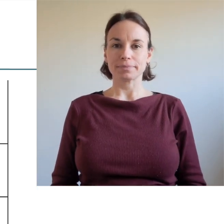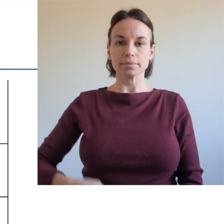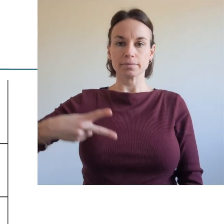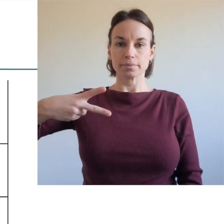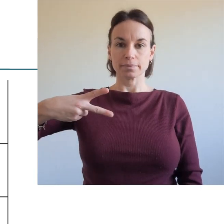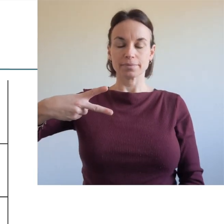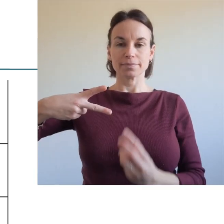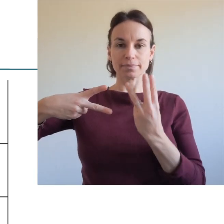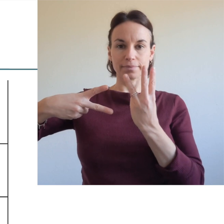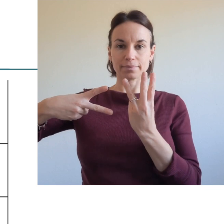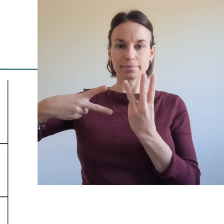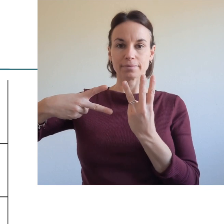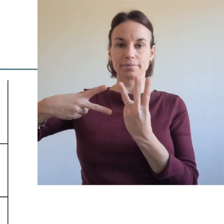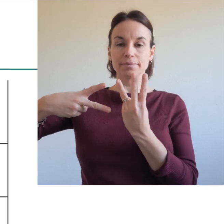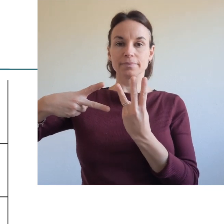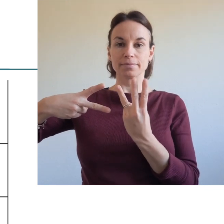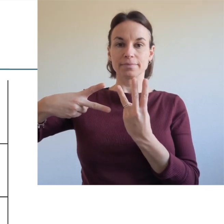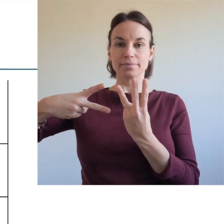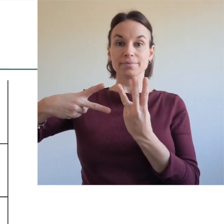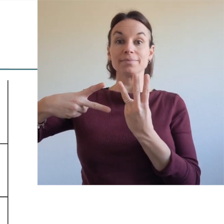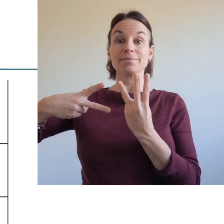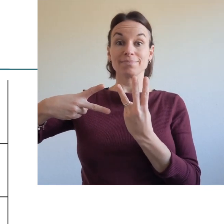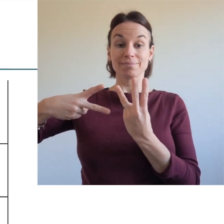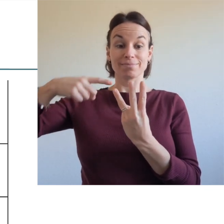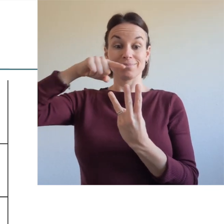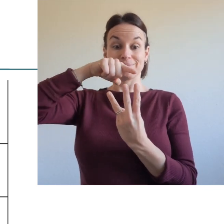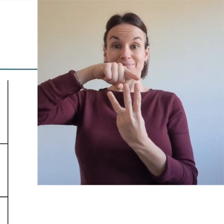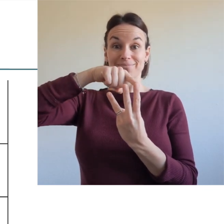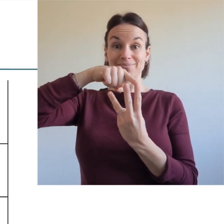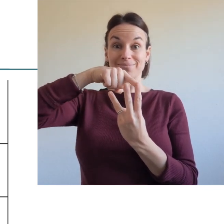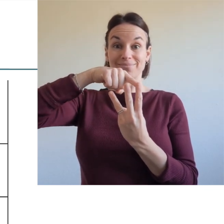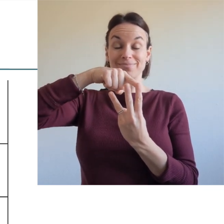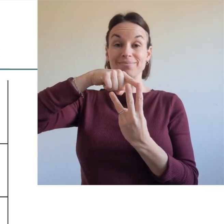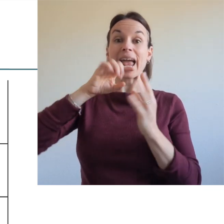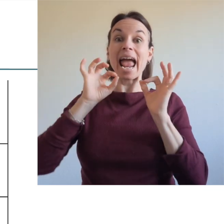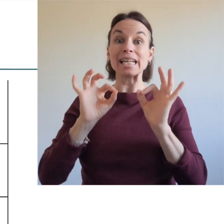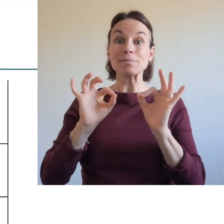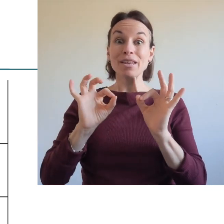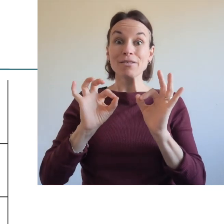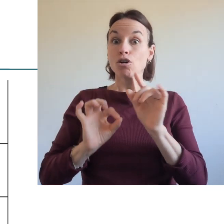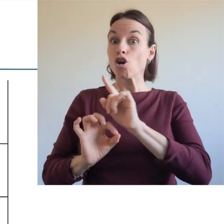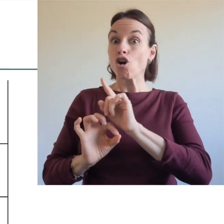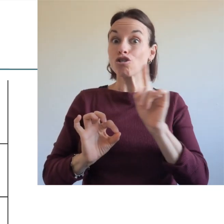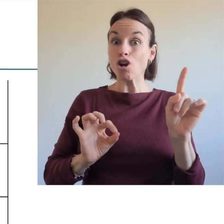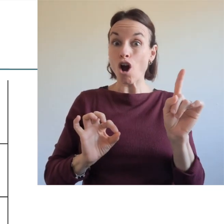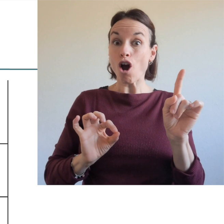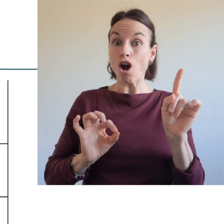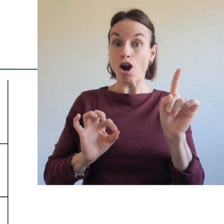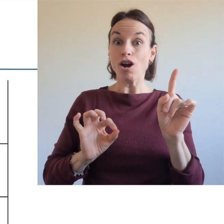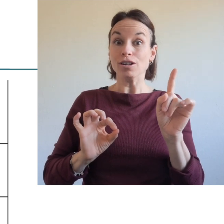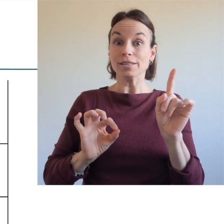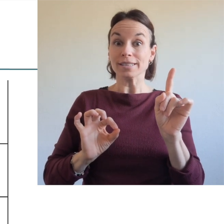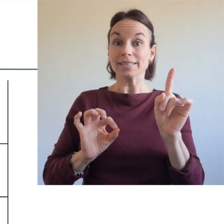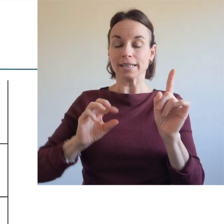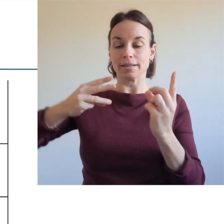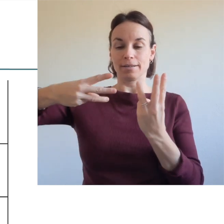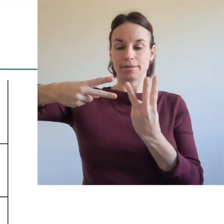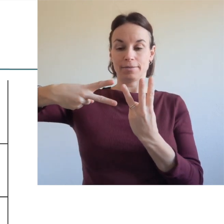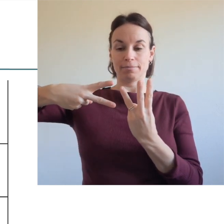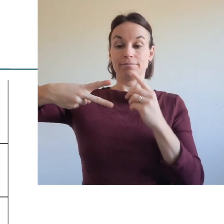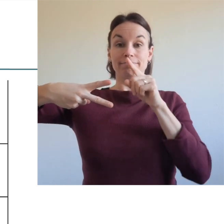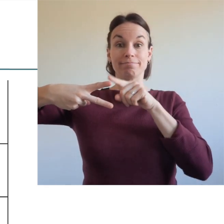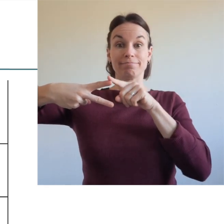And finally, non-specific uses are marked with a high articulation of the sign but no corners